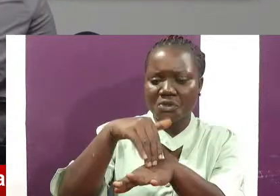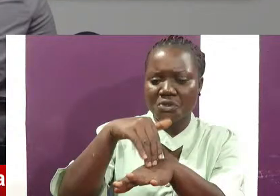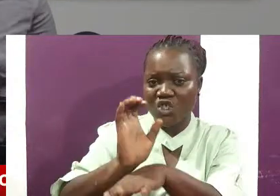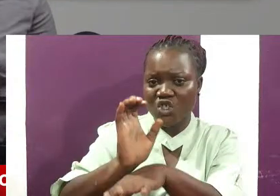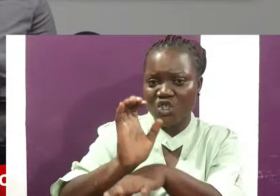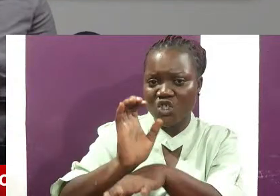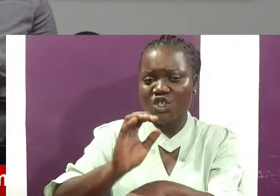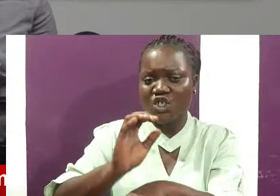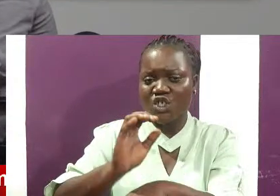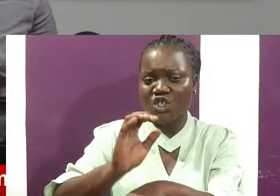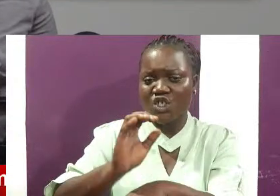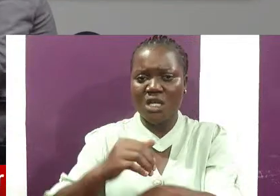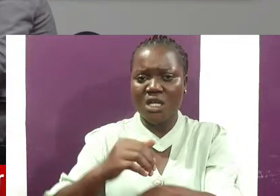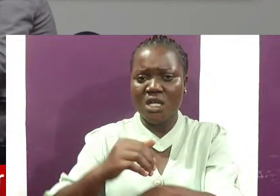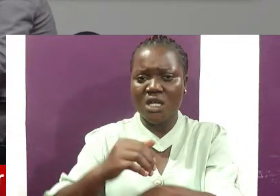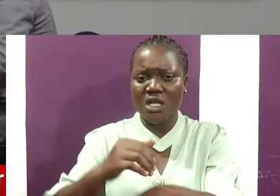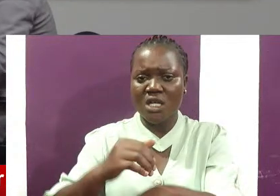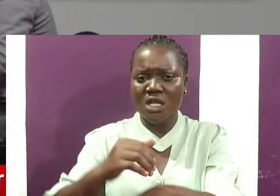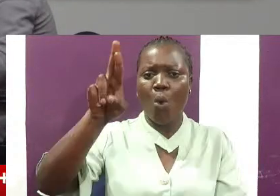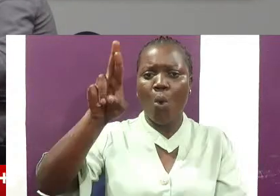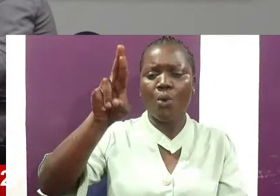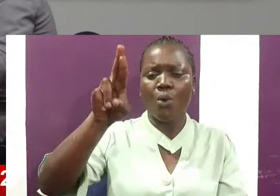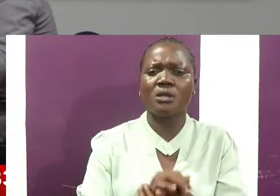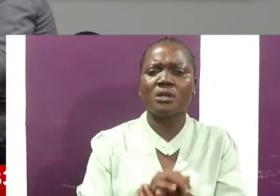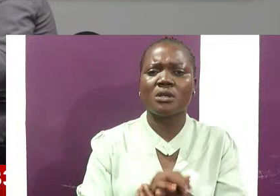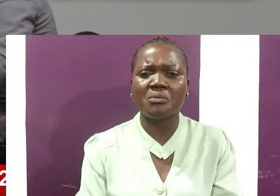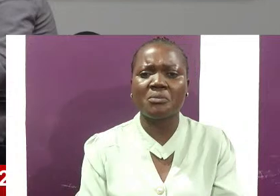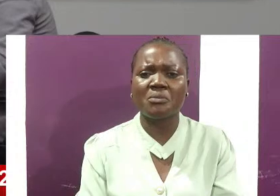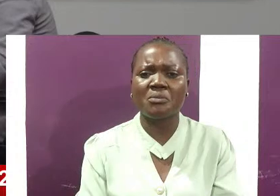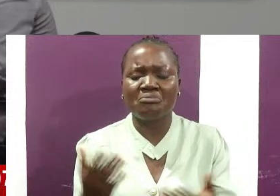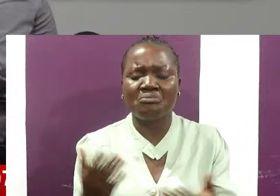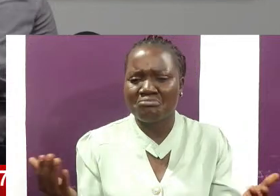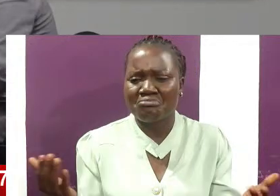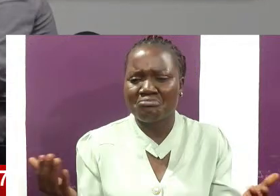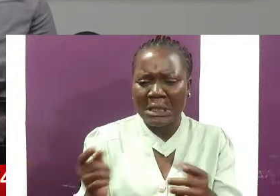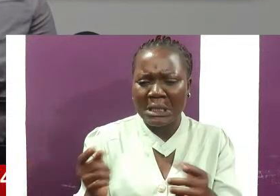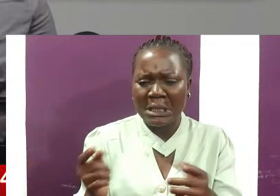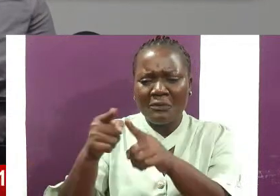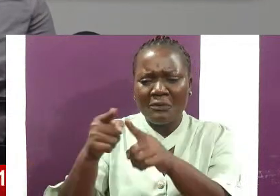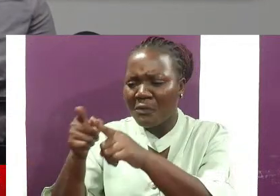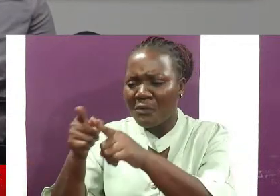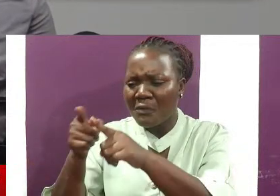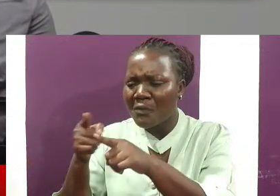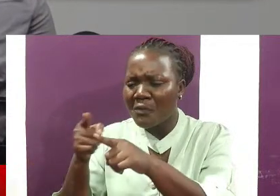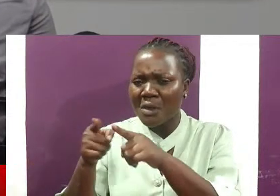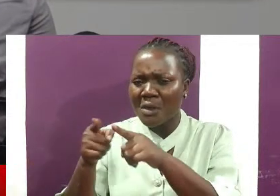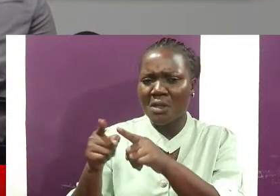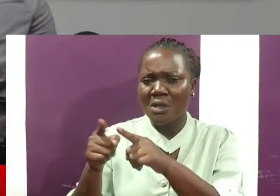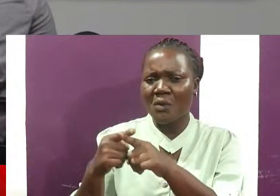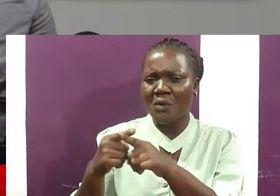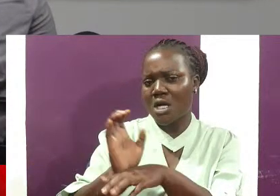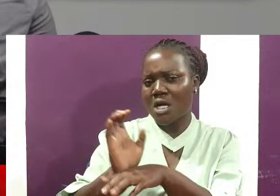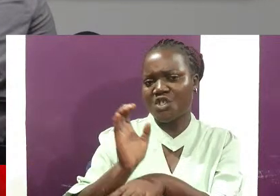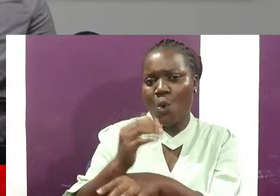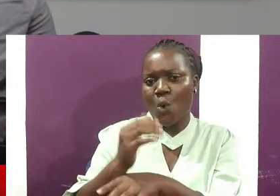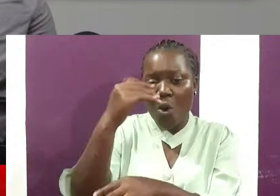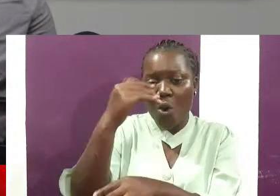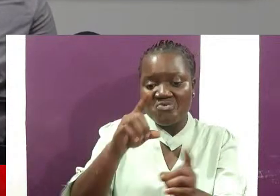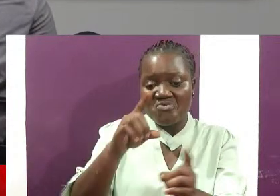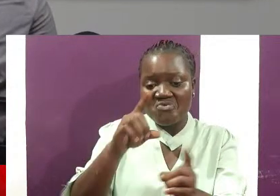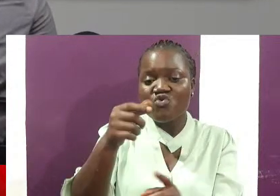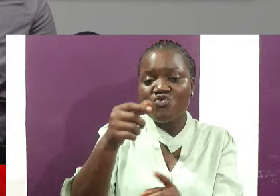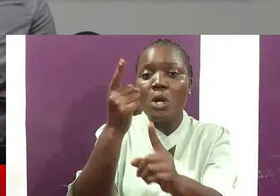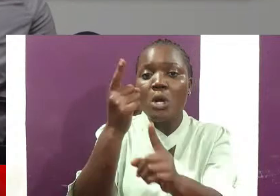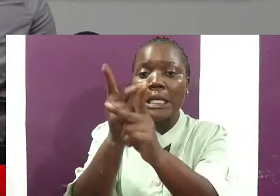So all these things suggest that these churches were so many different churches. So why do you keep saying that there is